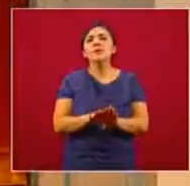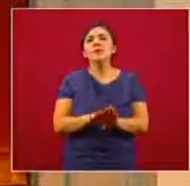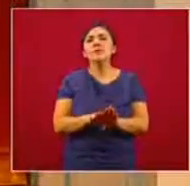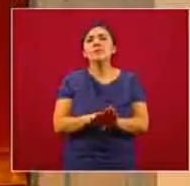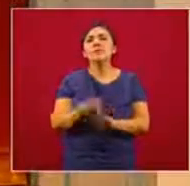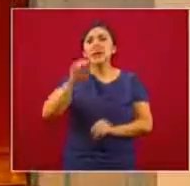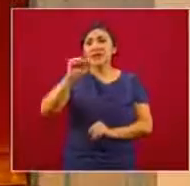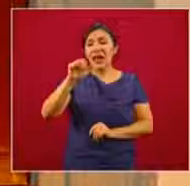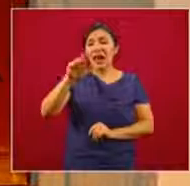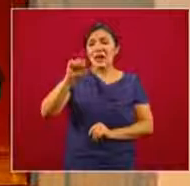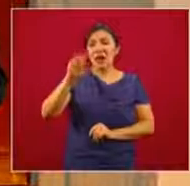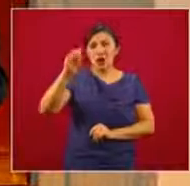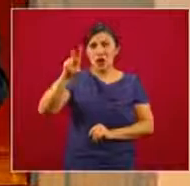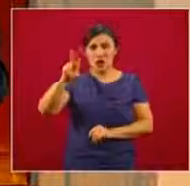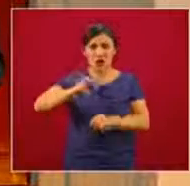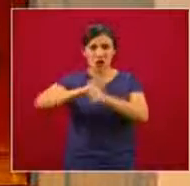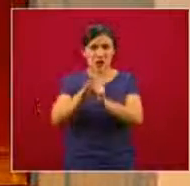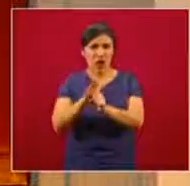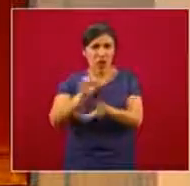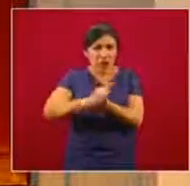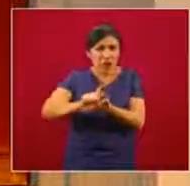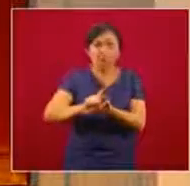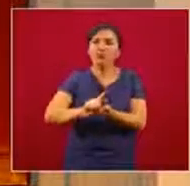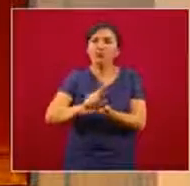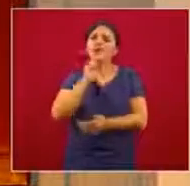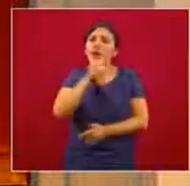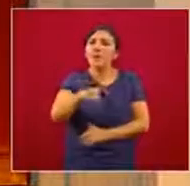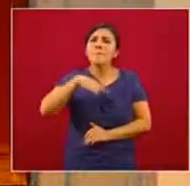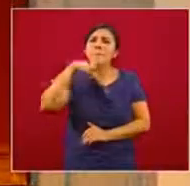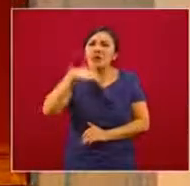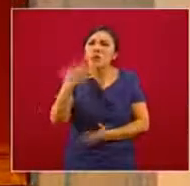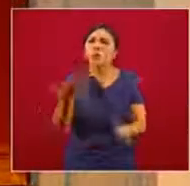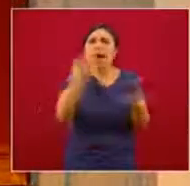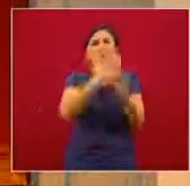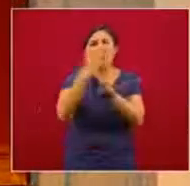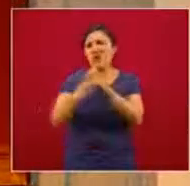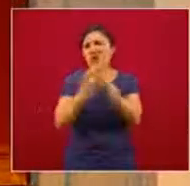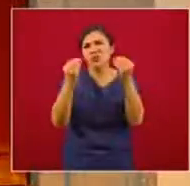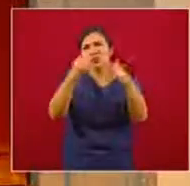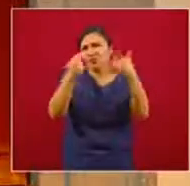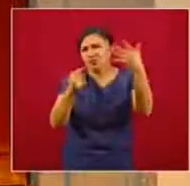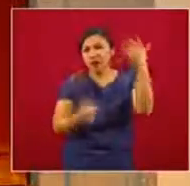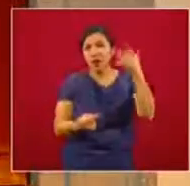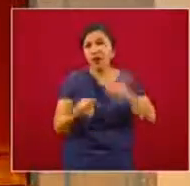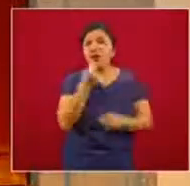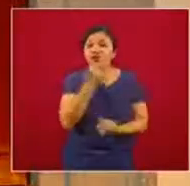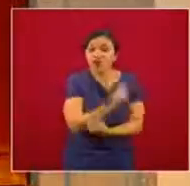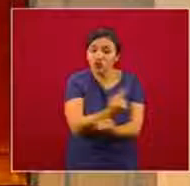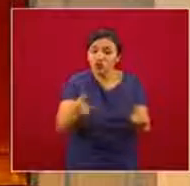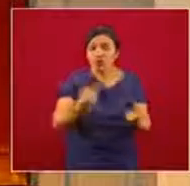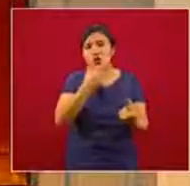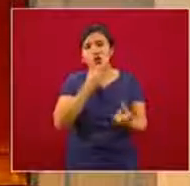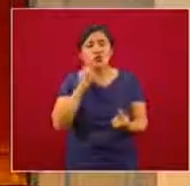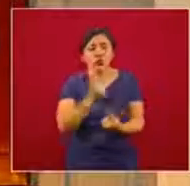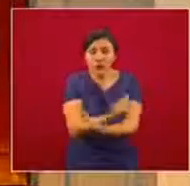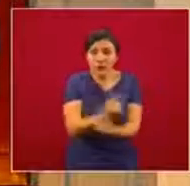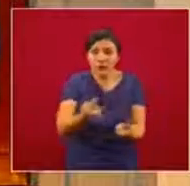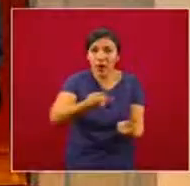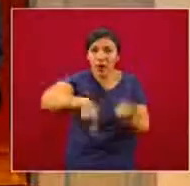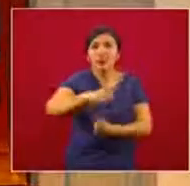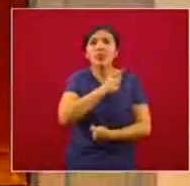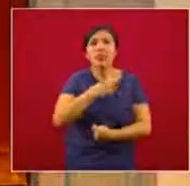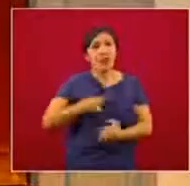only because of SARS-CoV, but because we want any waste